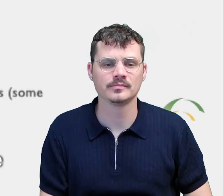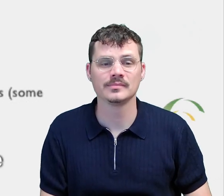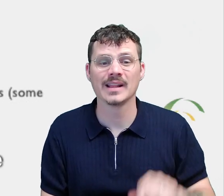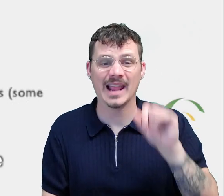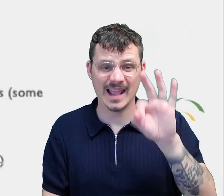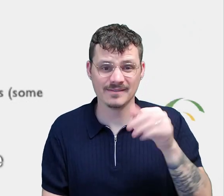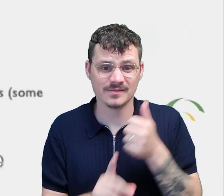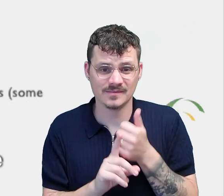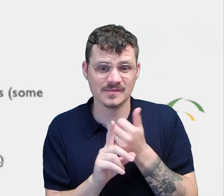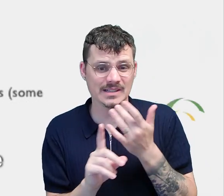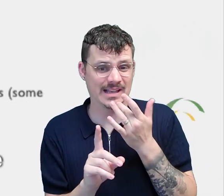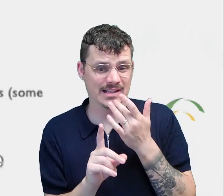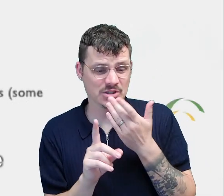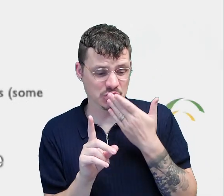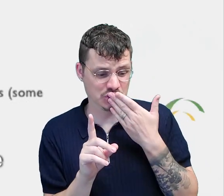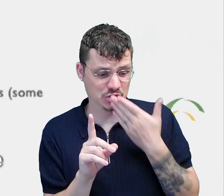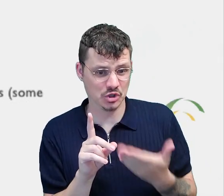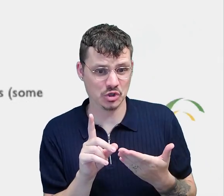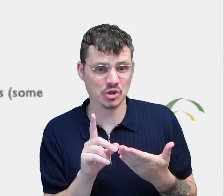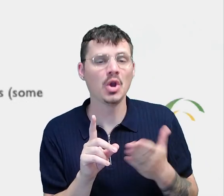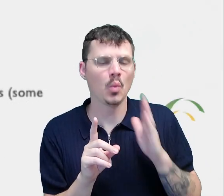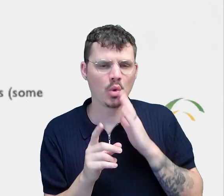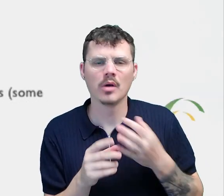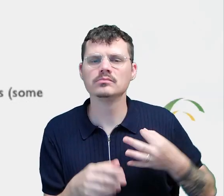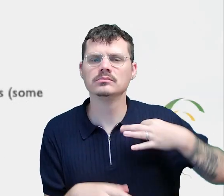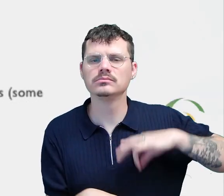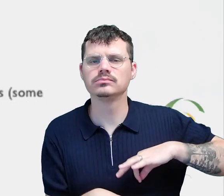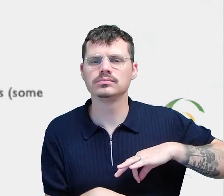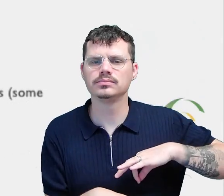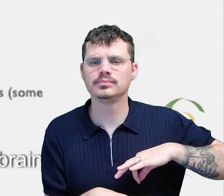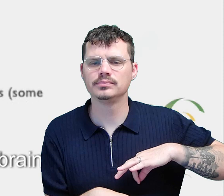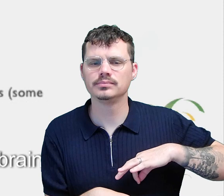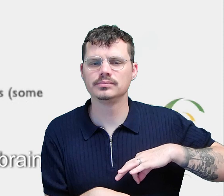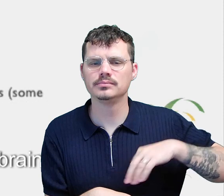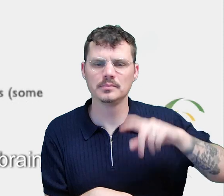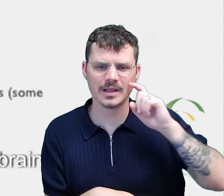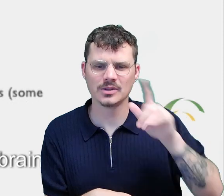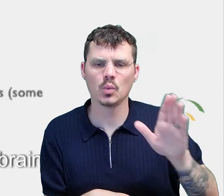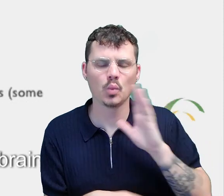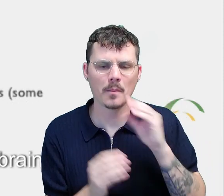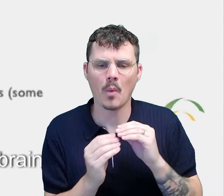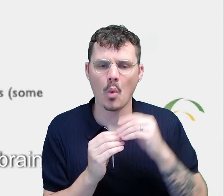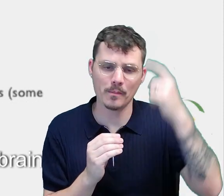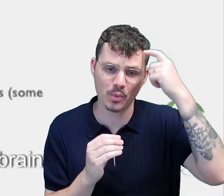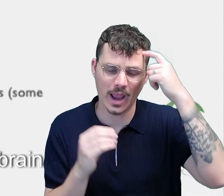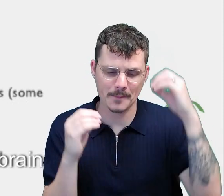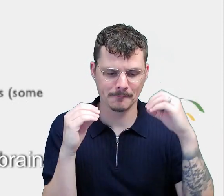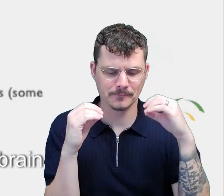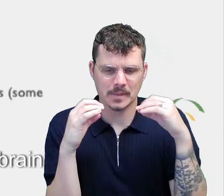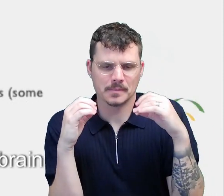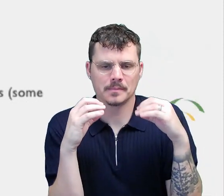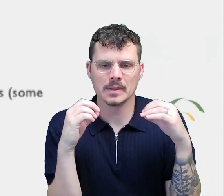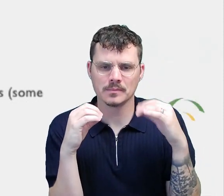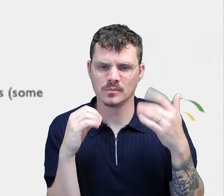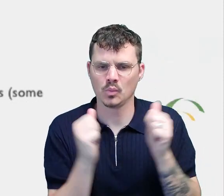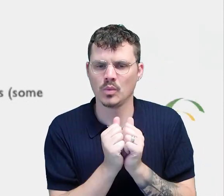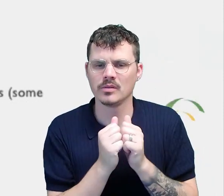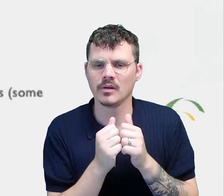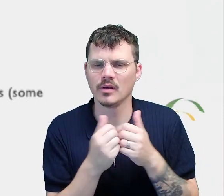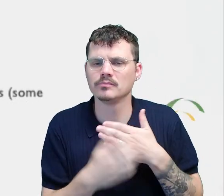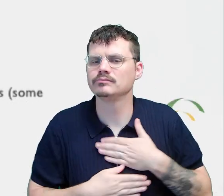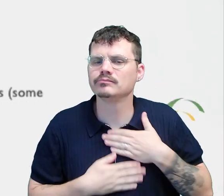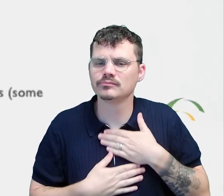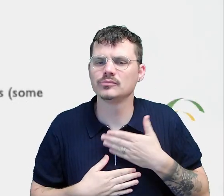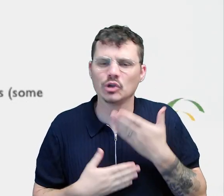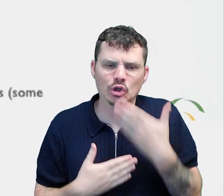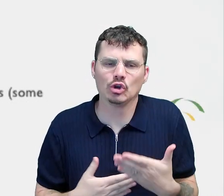If it tastes good, that improves the benefit because it lights up more parts of the brain in a